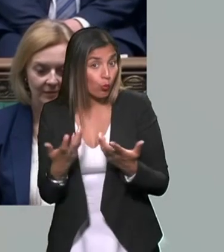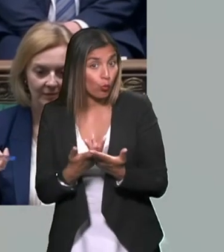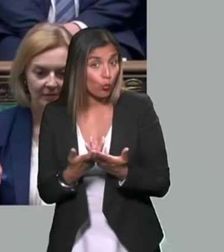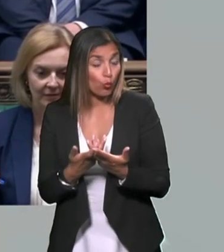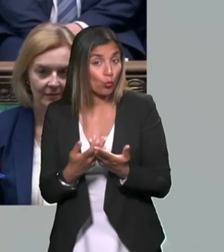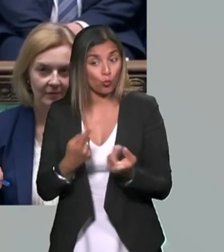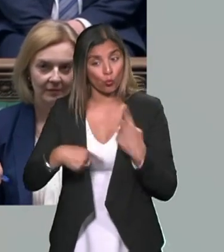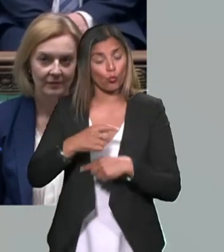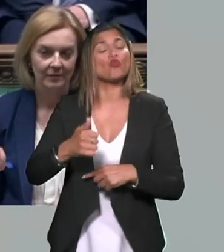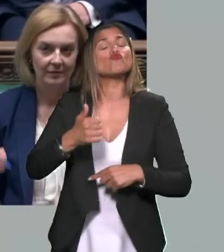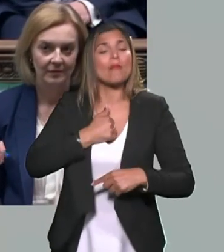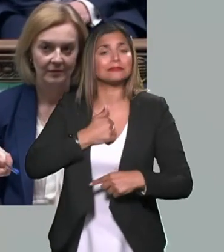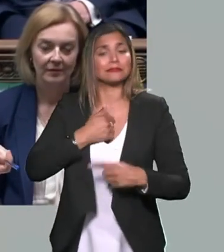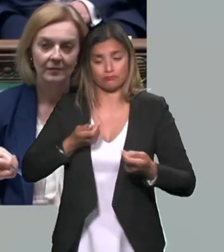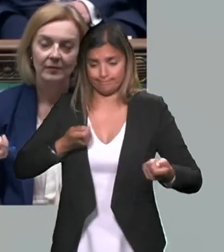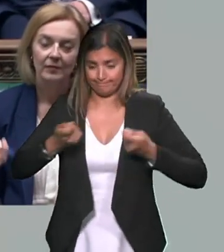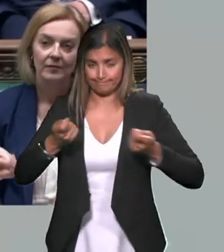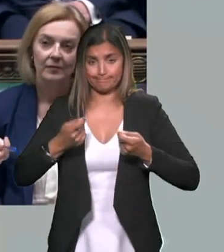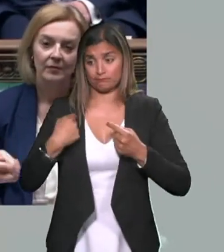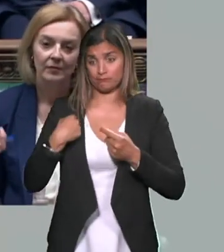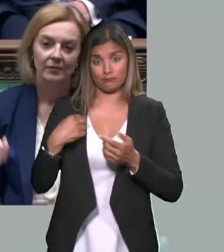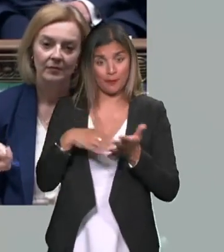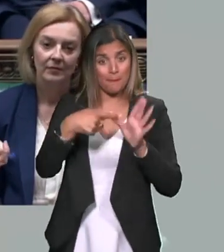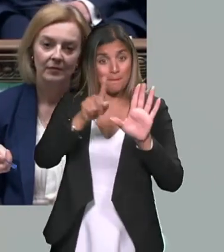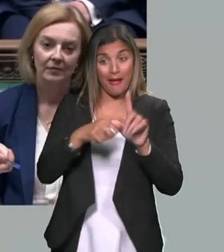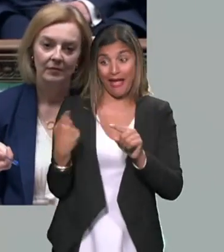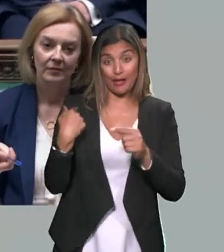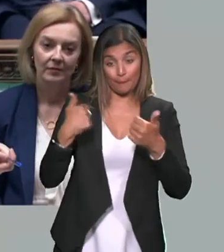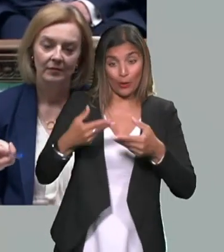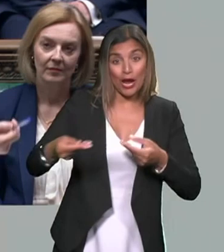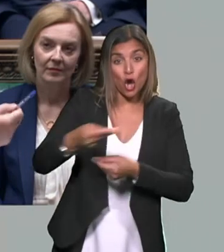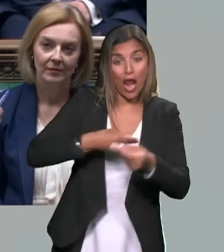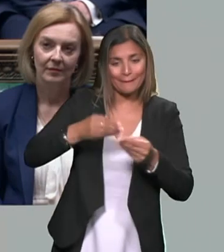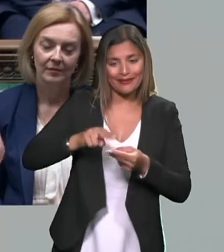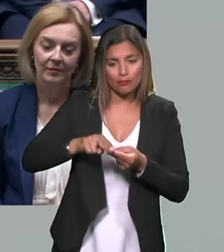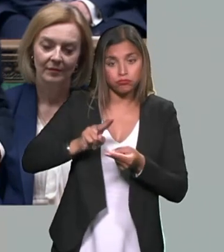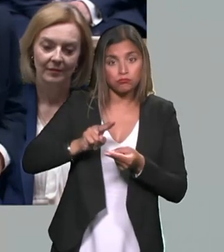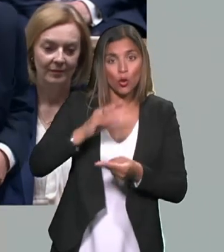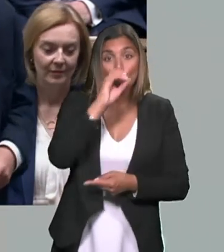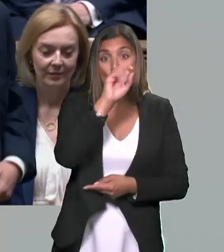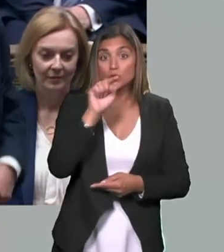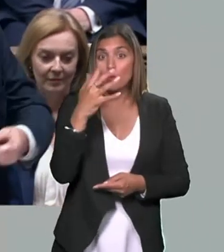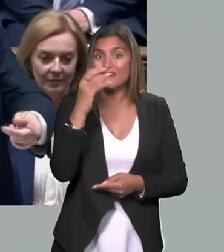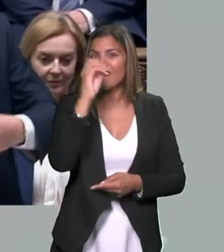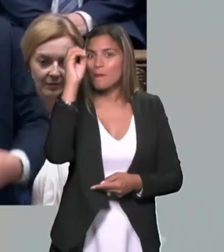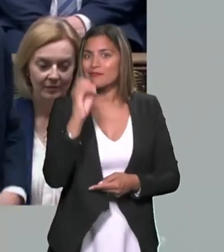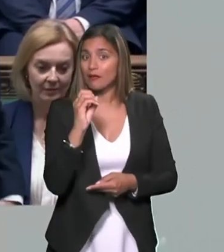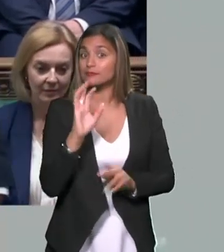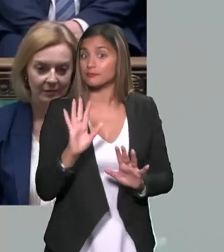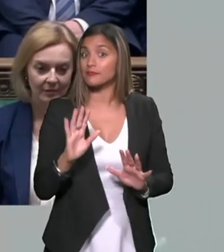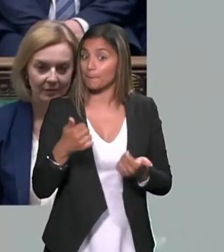by... Sorry, growth in May at 0.5%, yeah. Mr. Speaker, which they weren't expecting. We